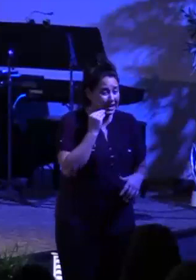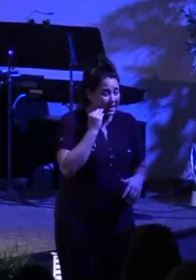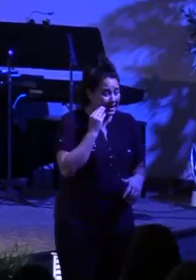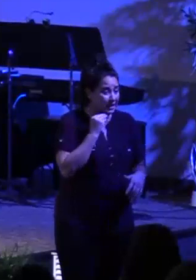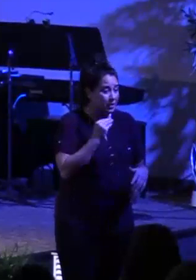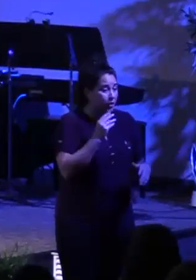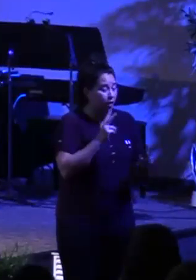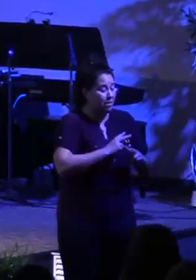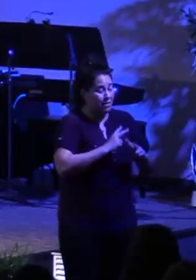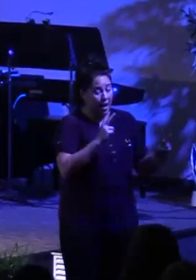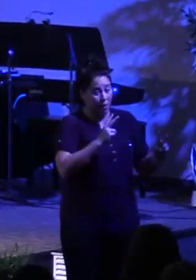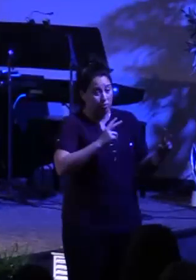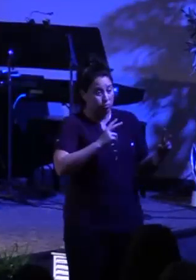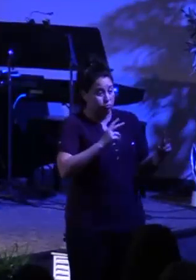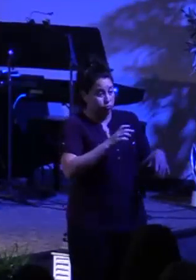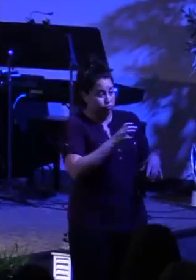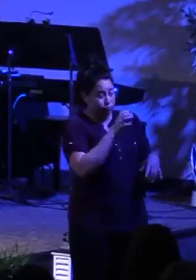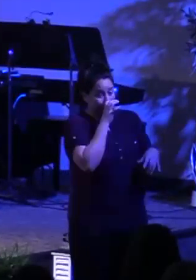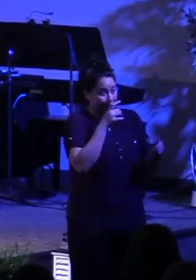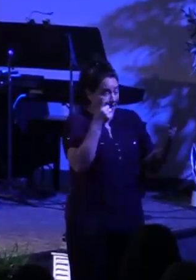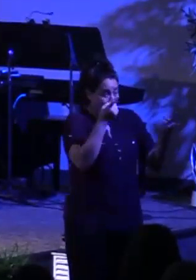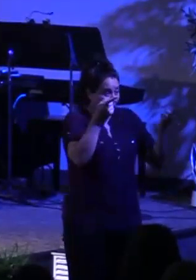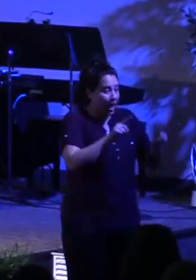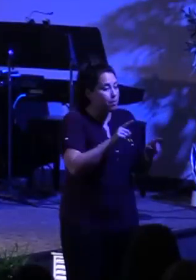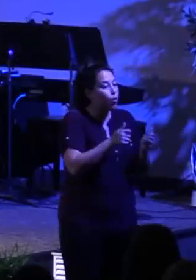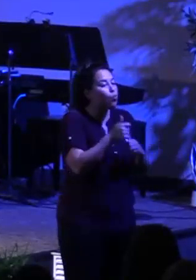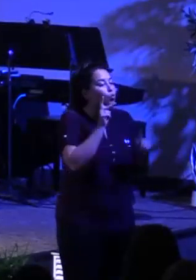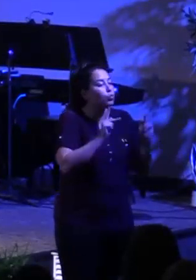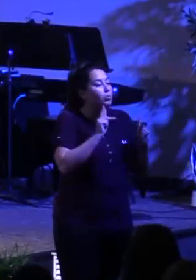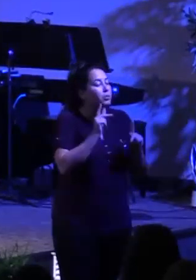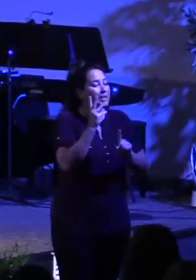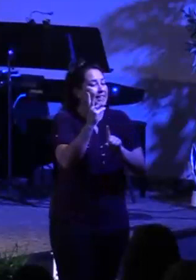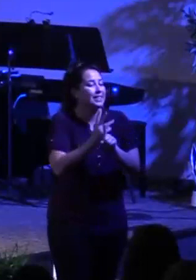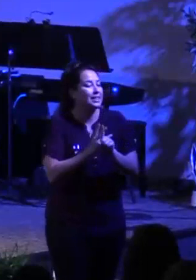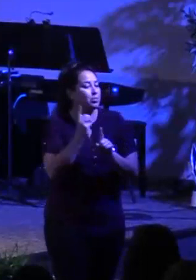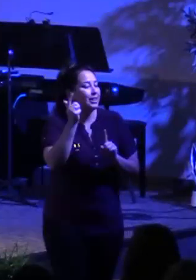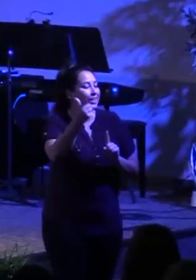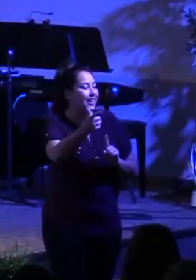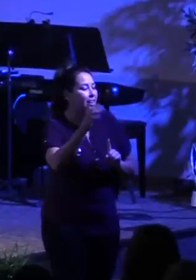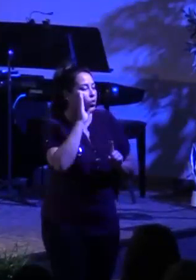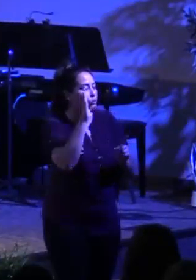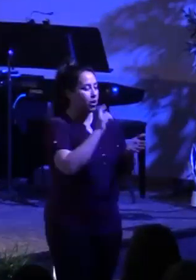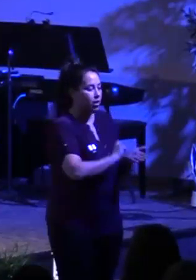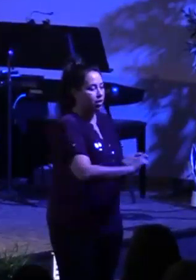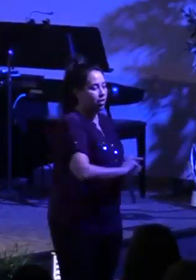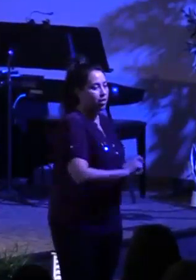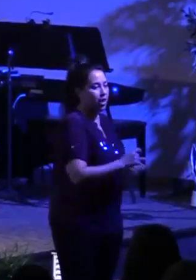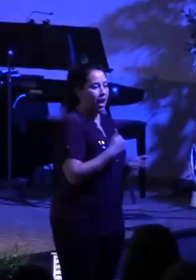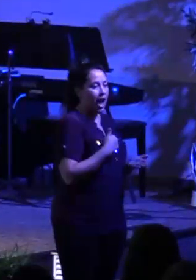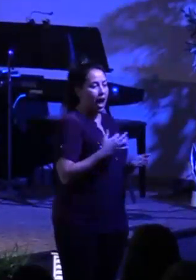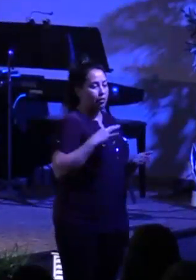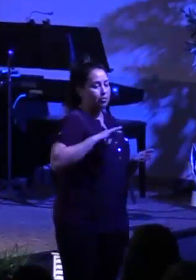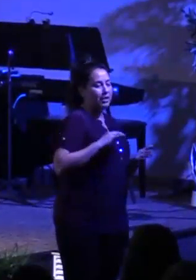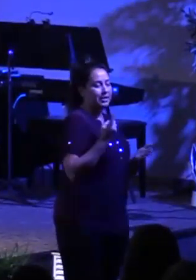extreme. Most people 6 months later or later will say, I've gained something positive from this. That's called the